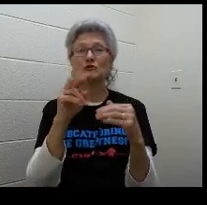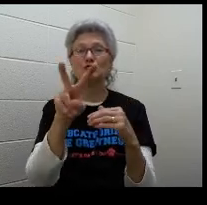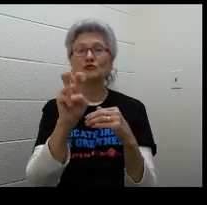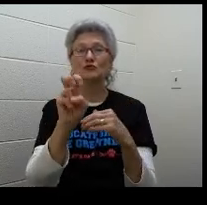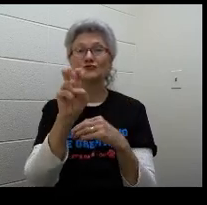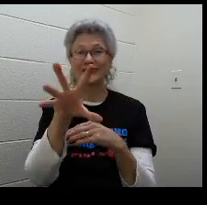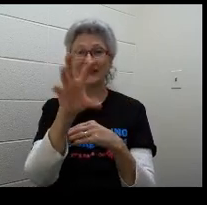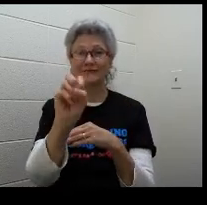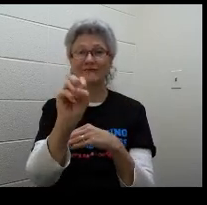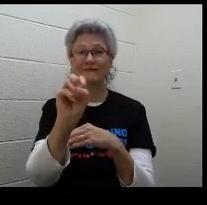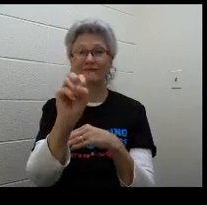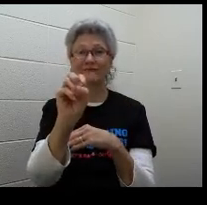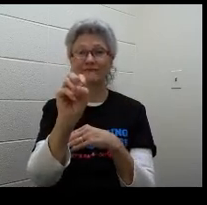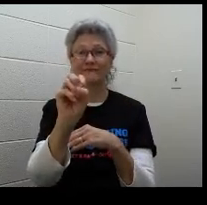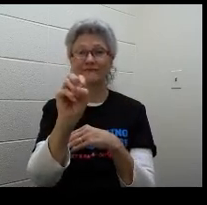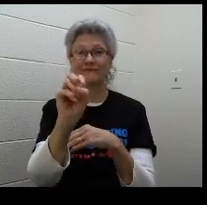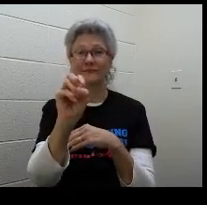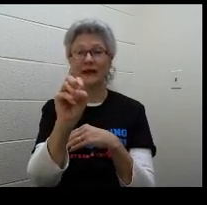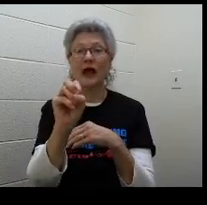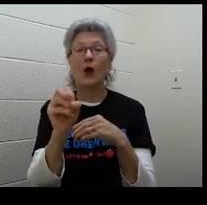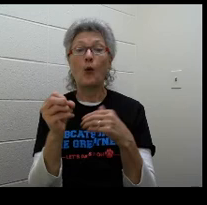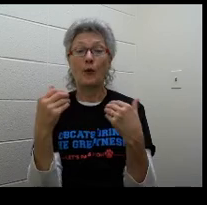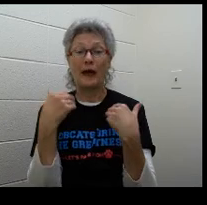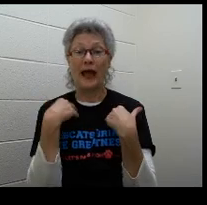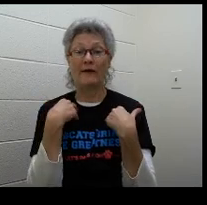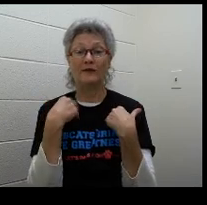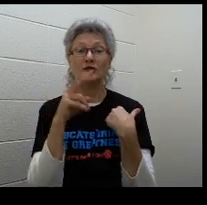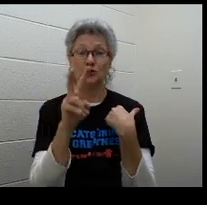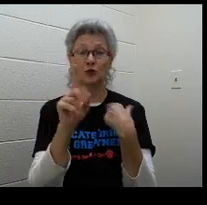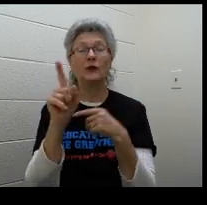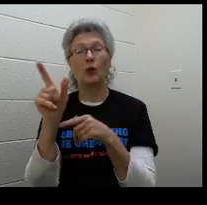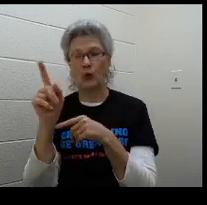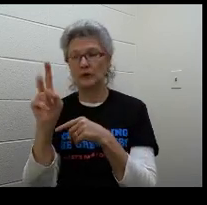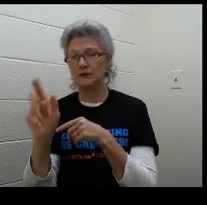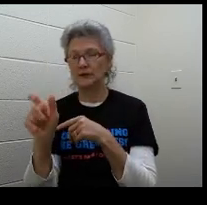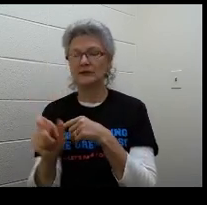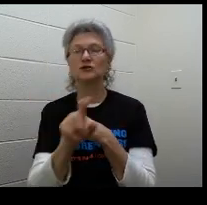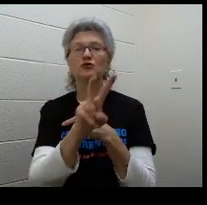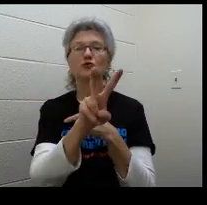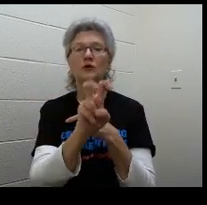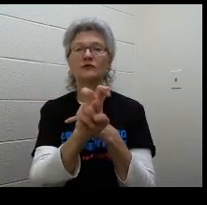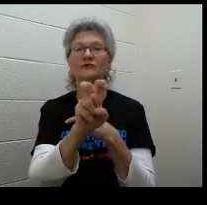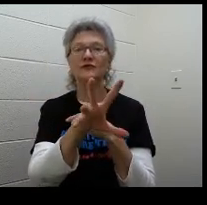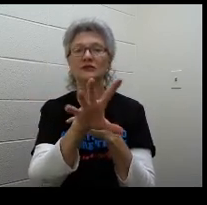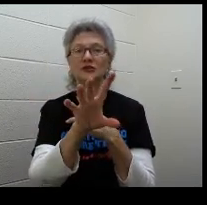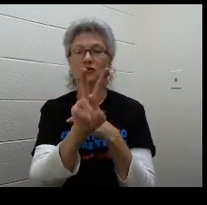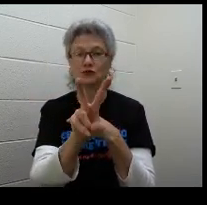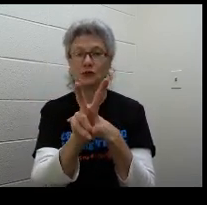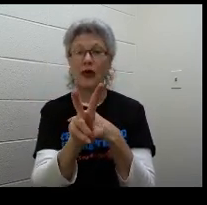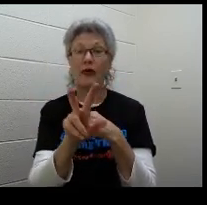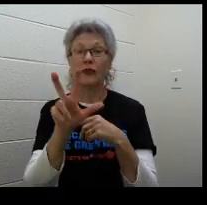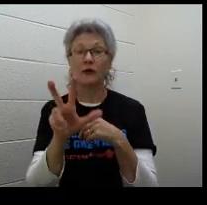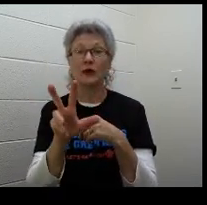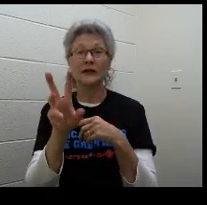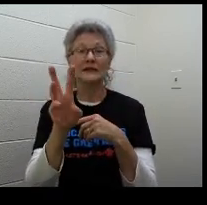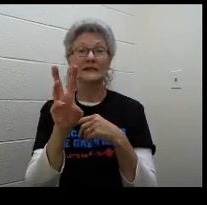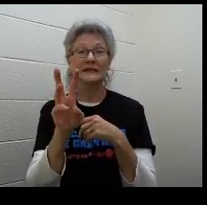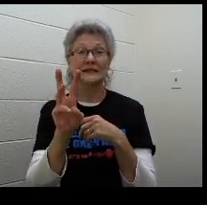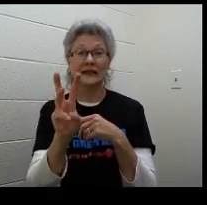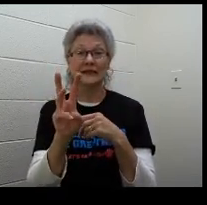250. 250, and we already had that 2 in the ones place, so we get 252. 36 times 7